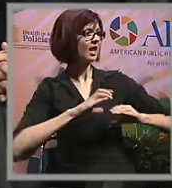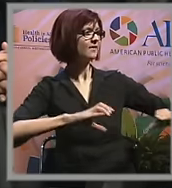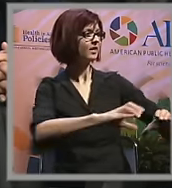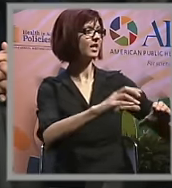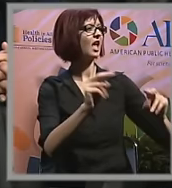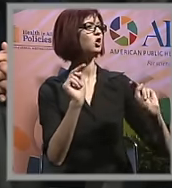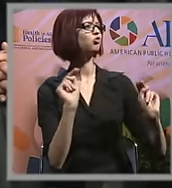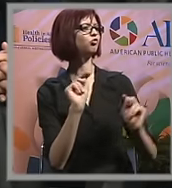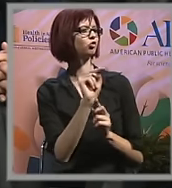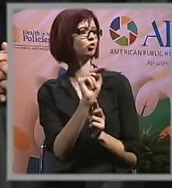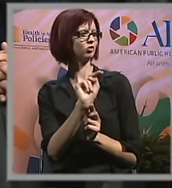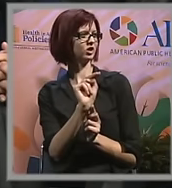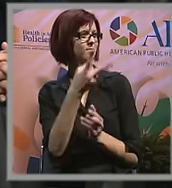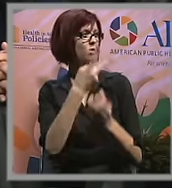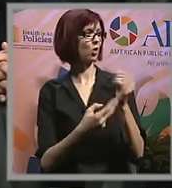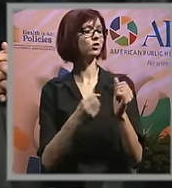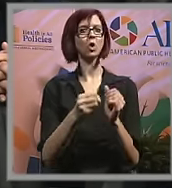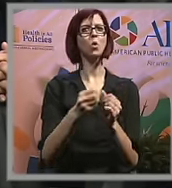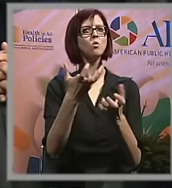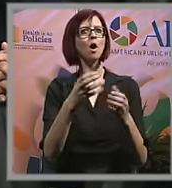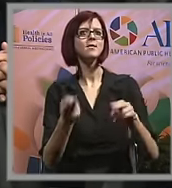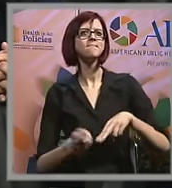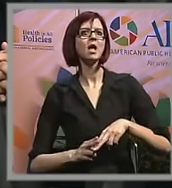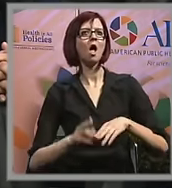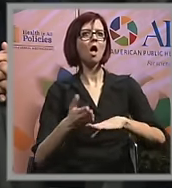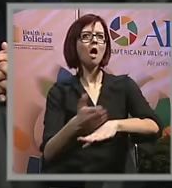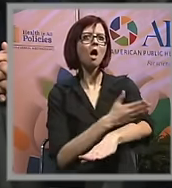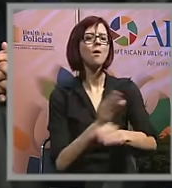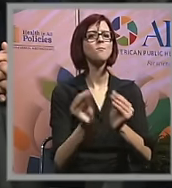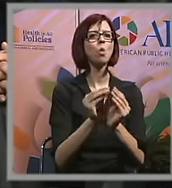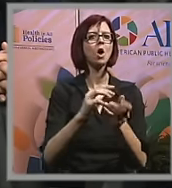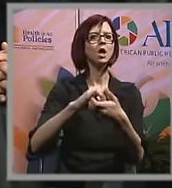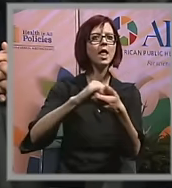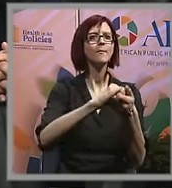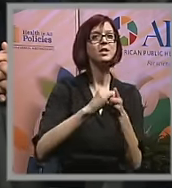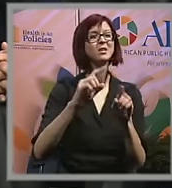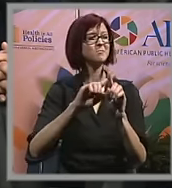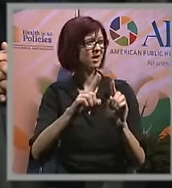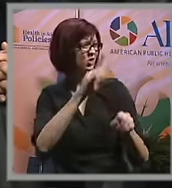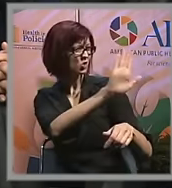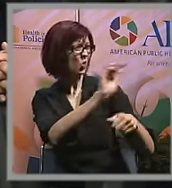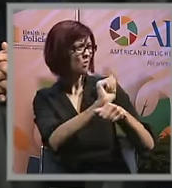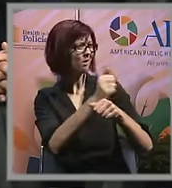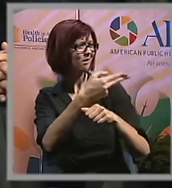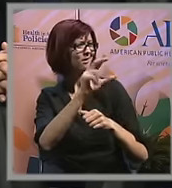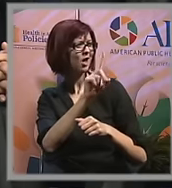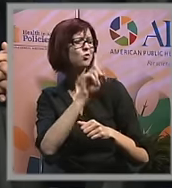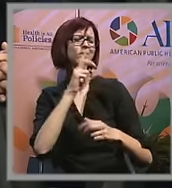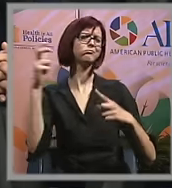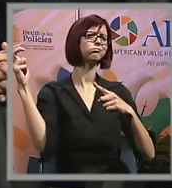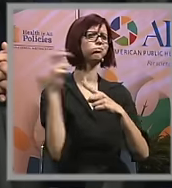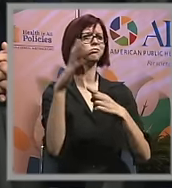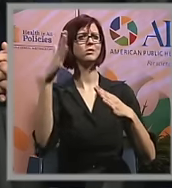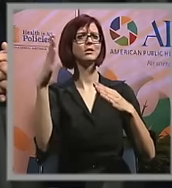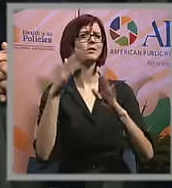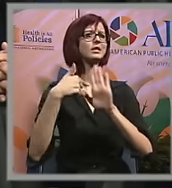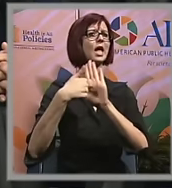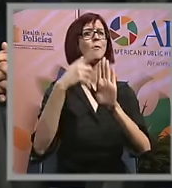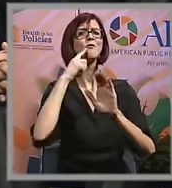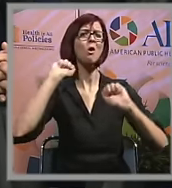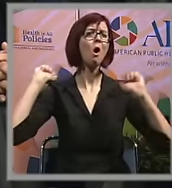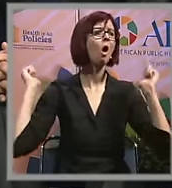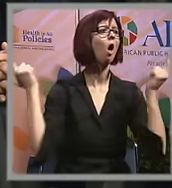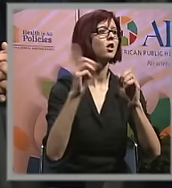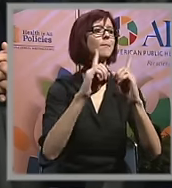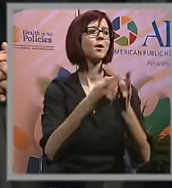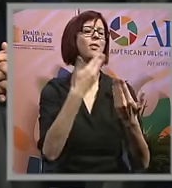want to build more and more collaborations. But certainly the work that you are doing as HUD at HUD stands out as a great example for all of the departments. And I thank